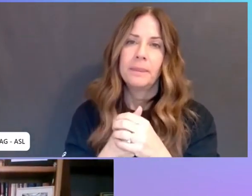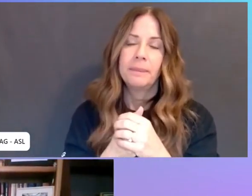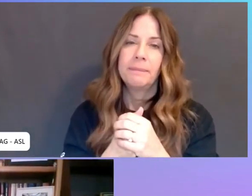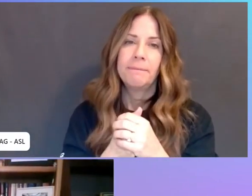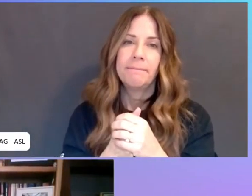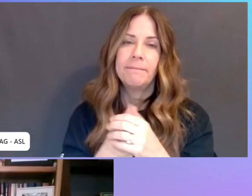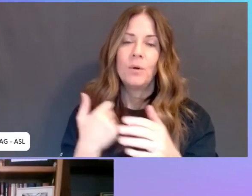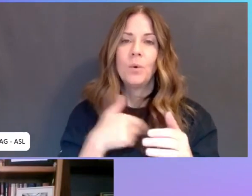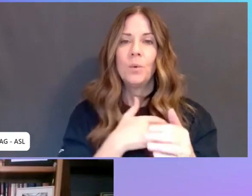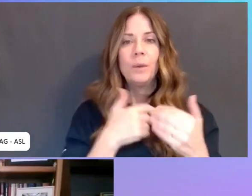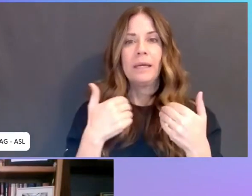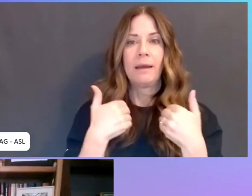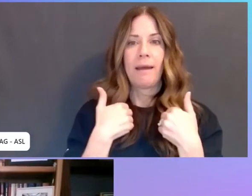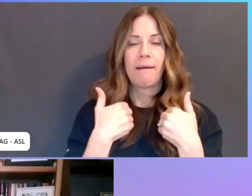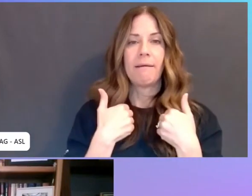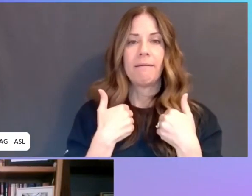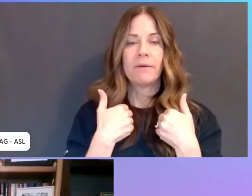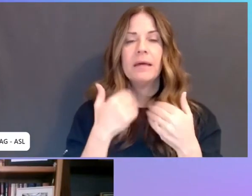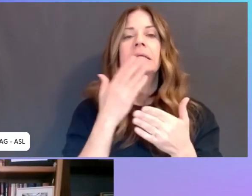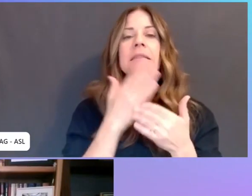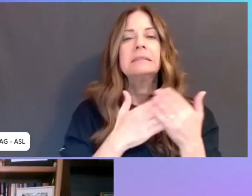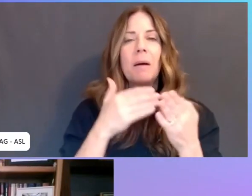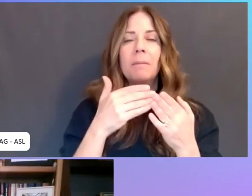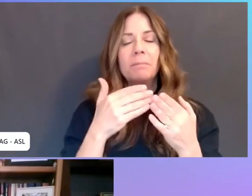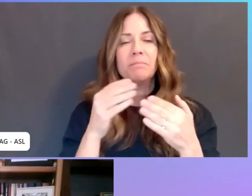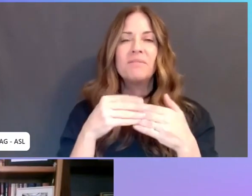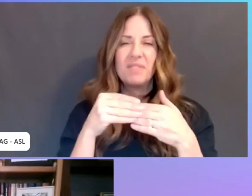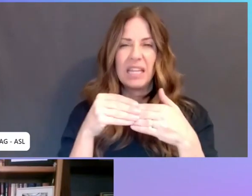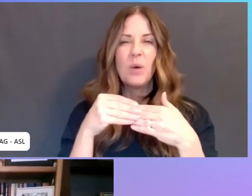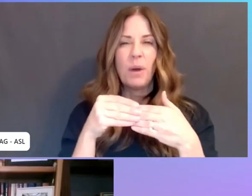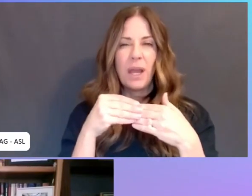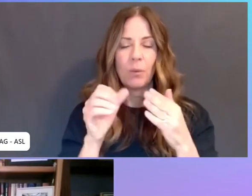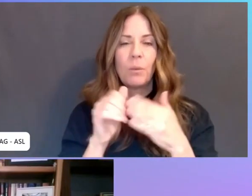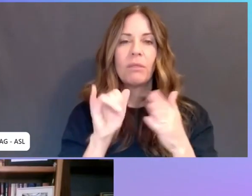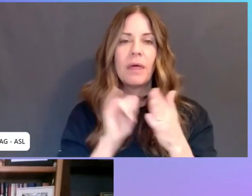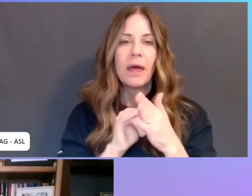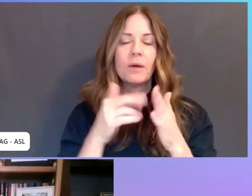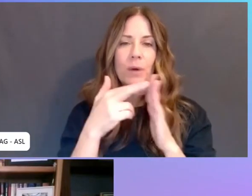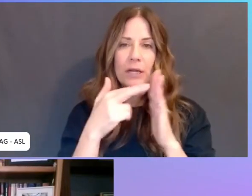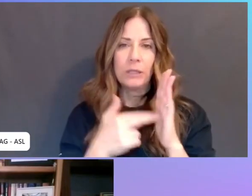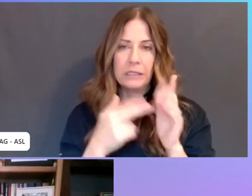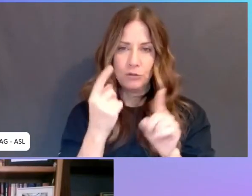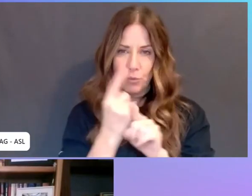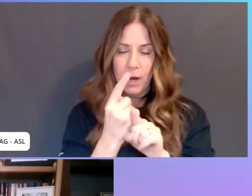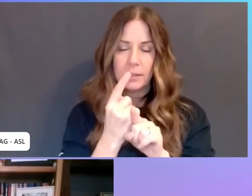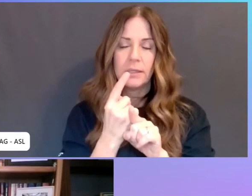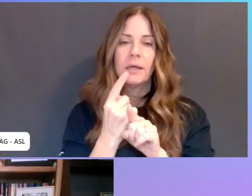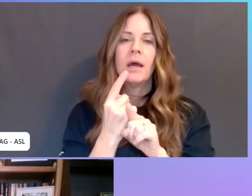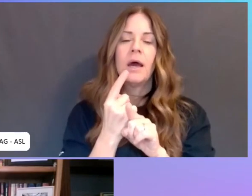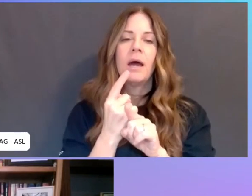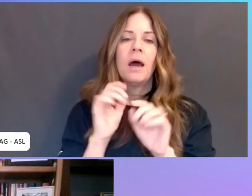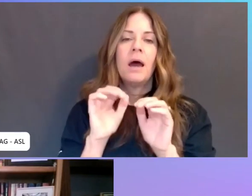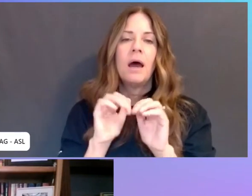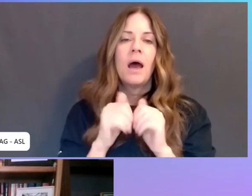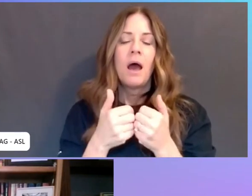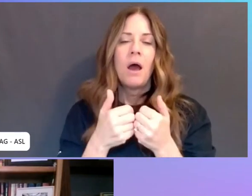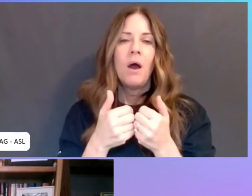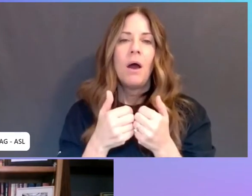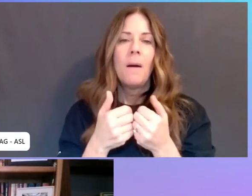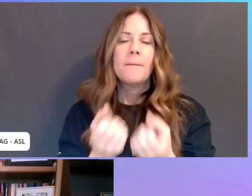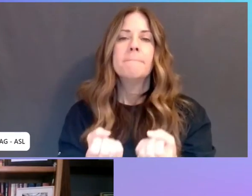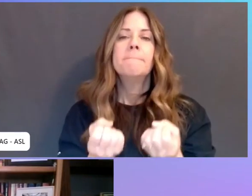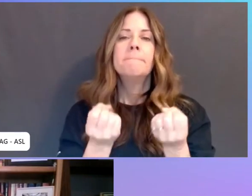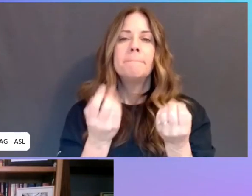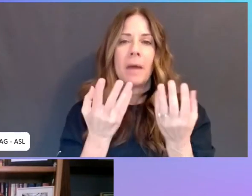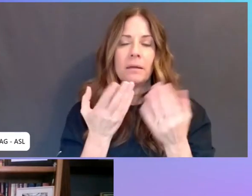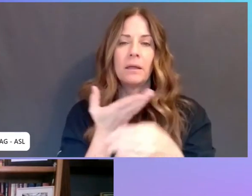we do have some leeway within within a regulation, right? So, how many